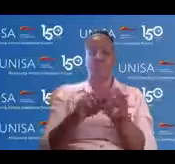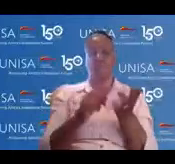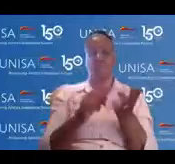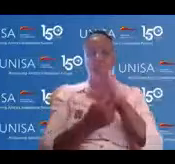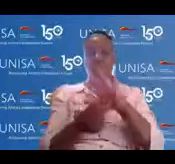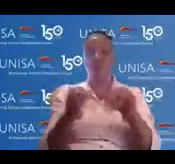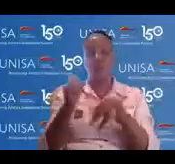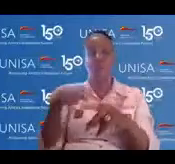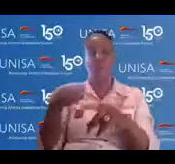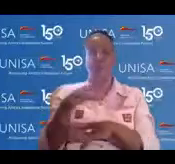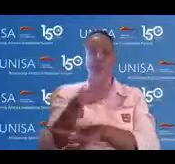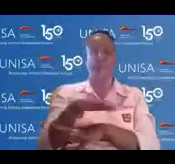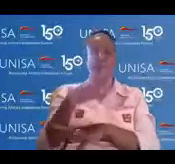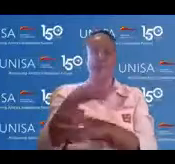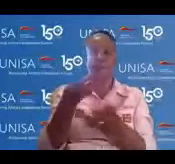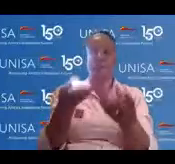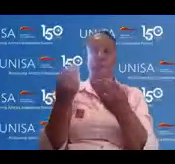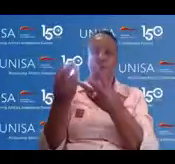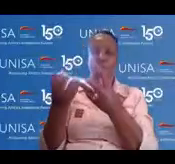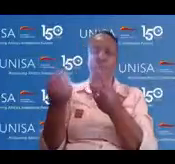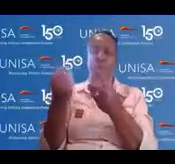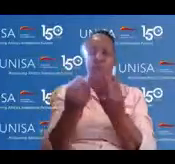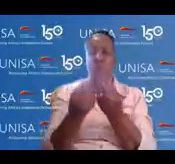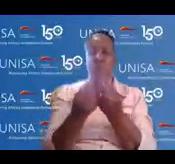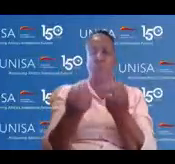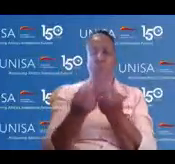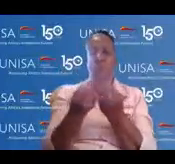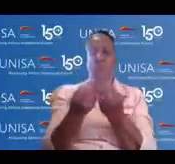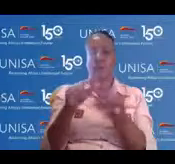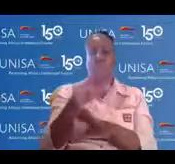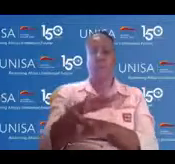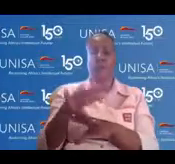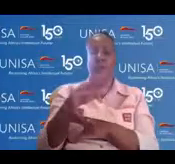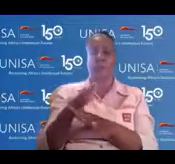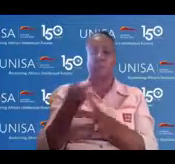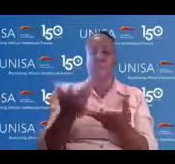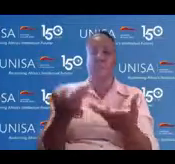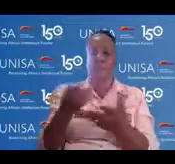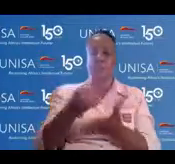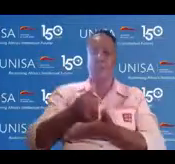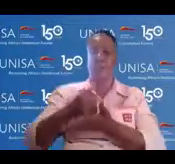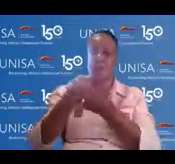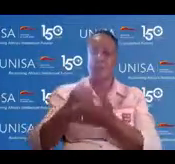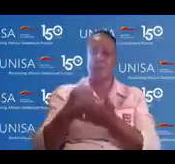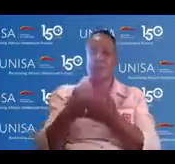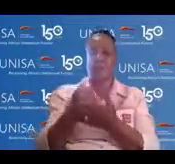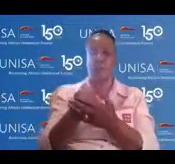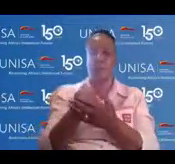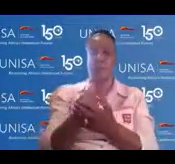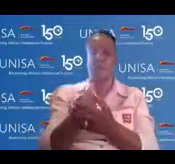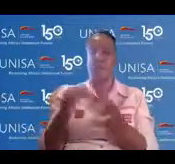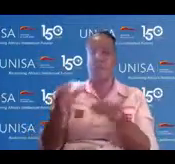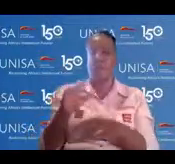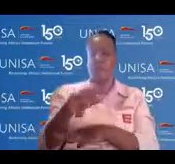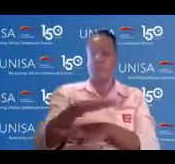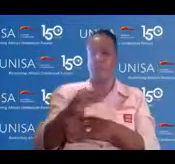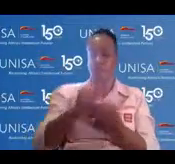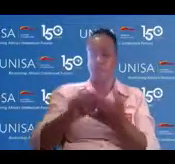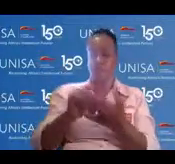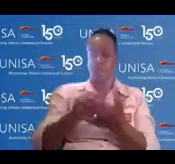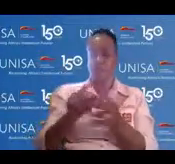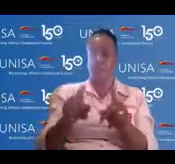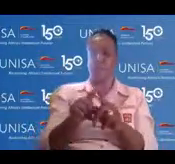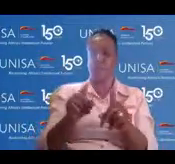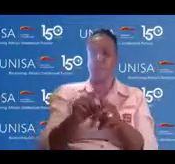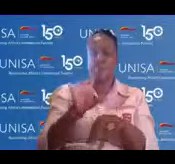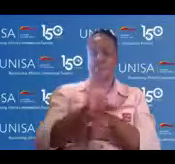find there are few areas to have a conducive space to write. In terms of computers, most